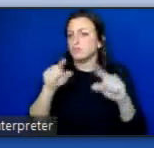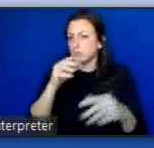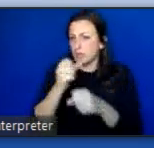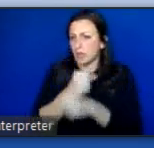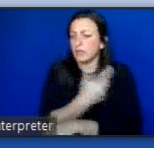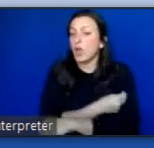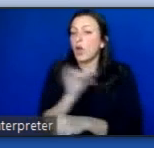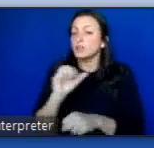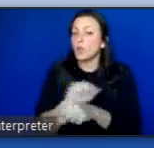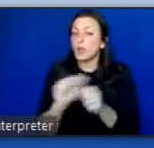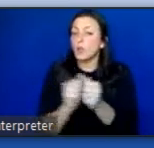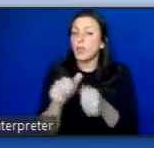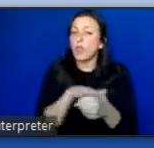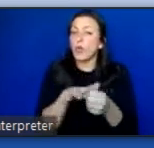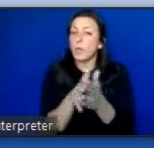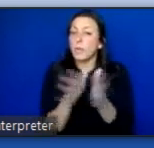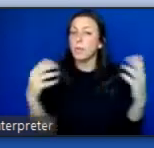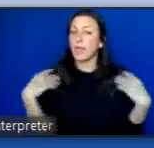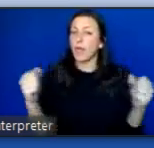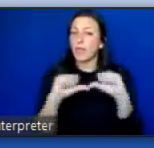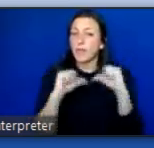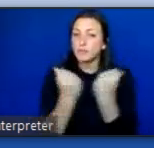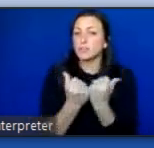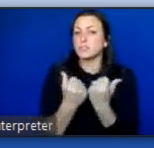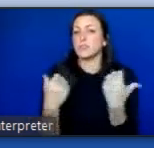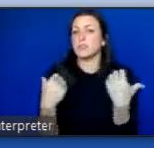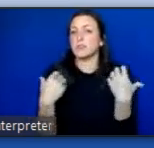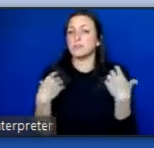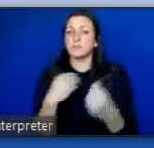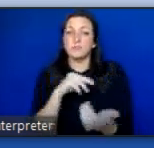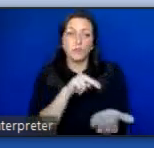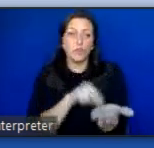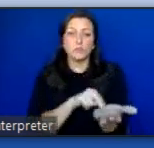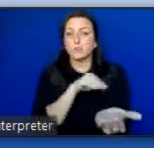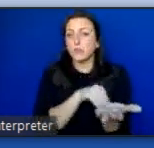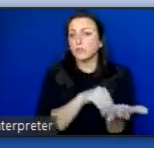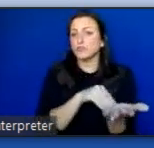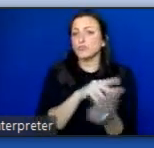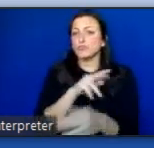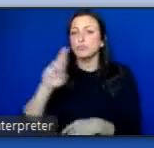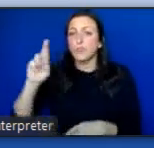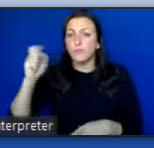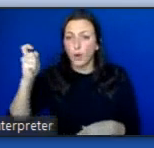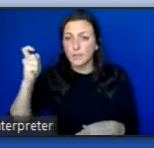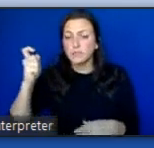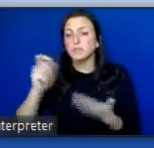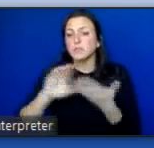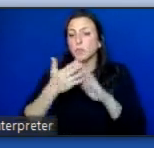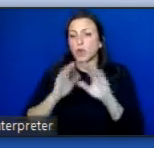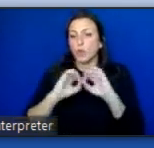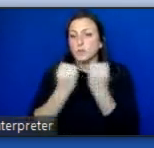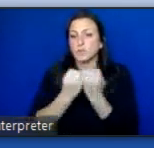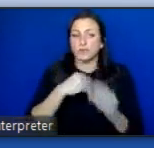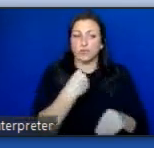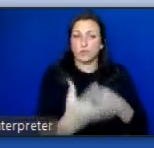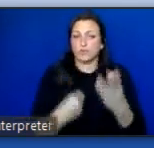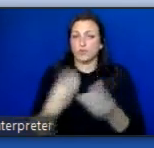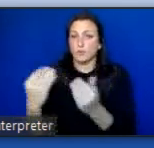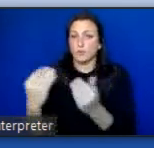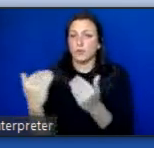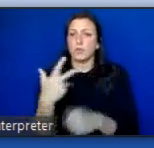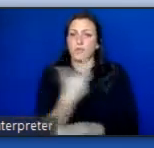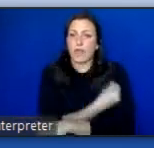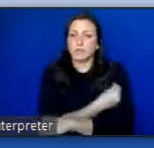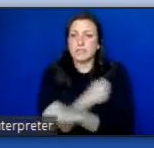health agencies, healthcare providers, pharmacies, and community organizations to distribute the vaccine as equitably